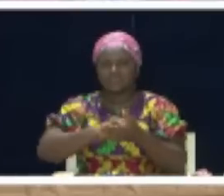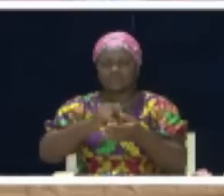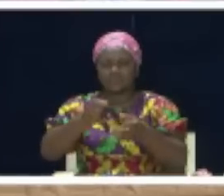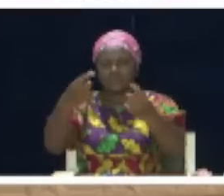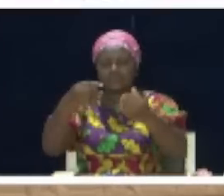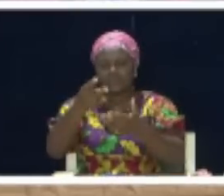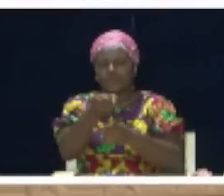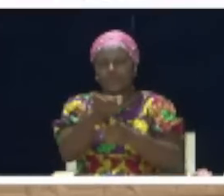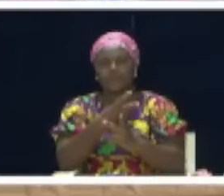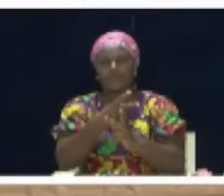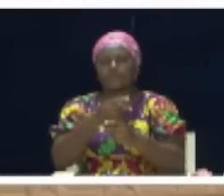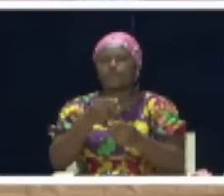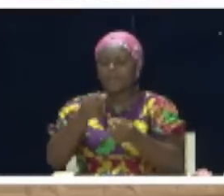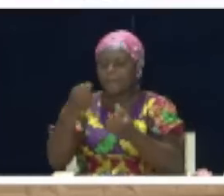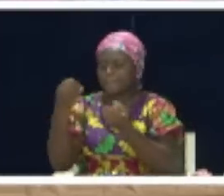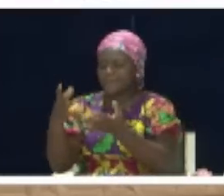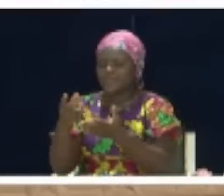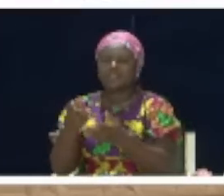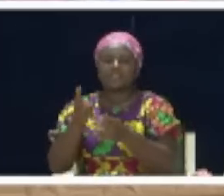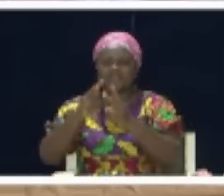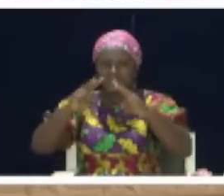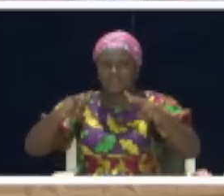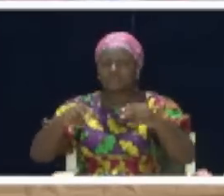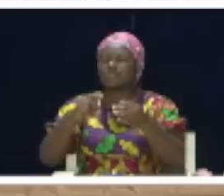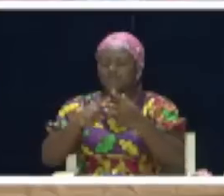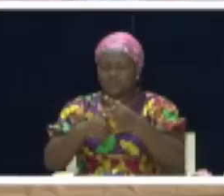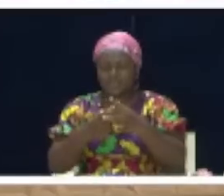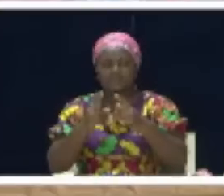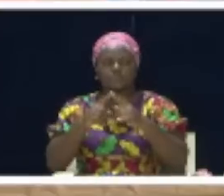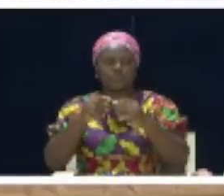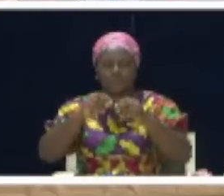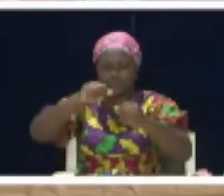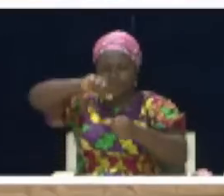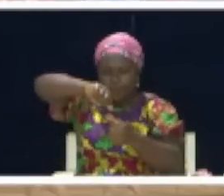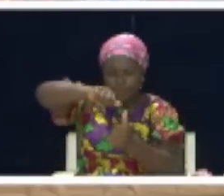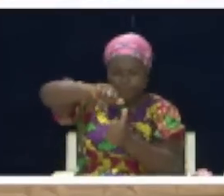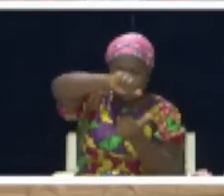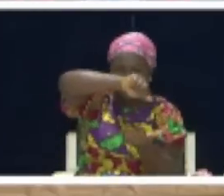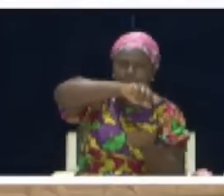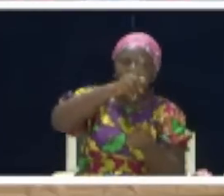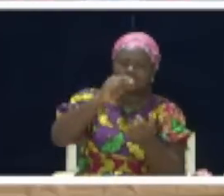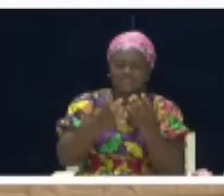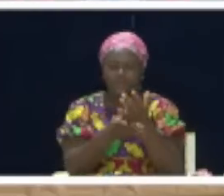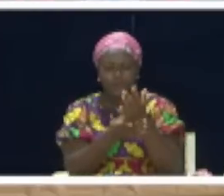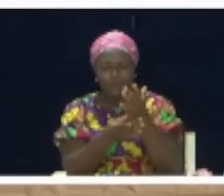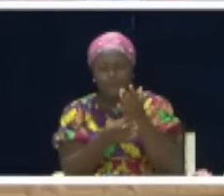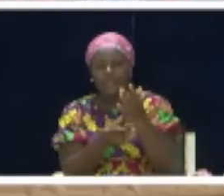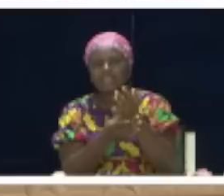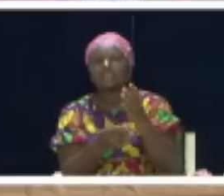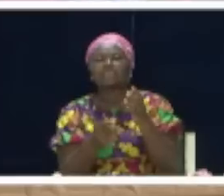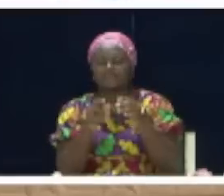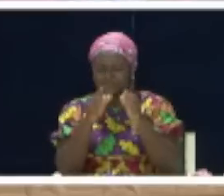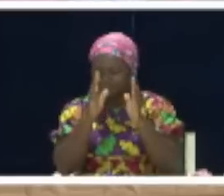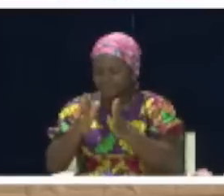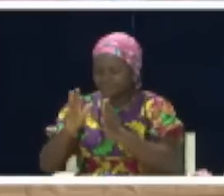And then begin to pour out the oil and set aside that which is full."